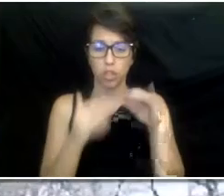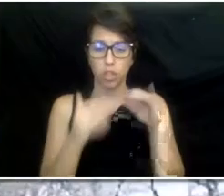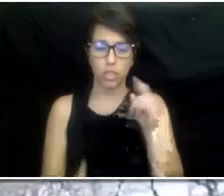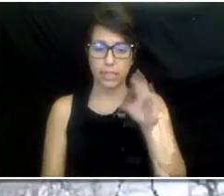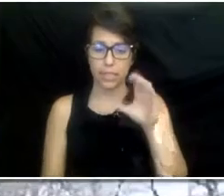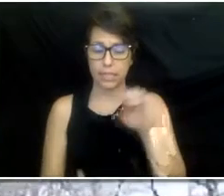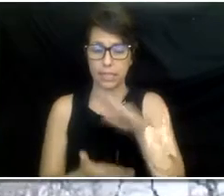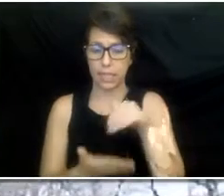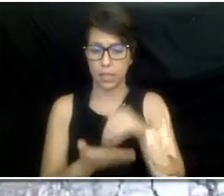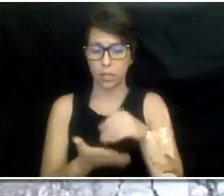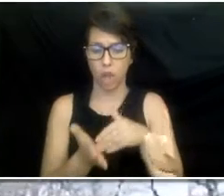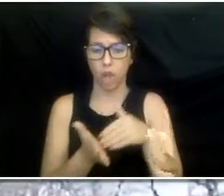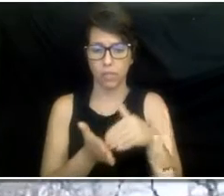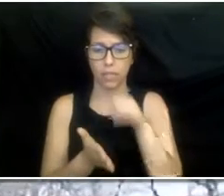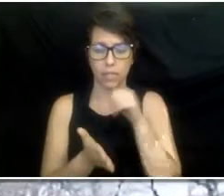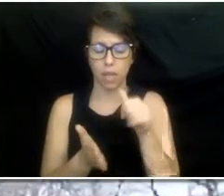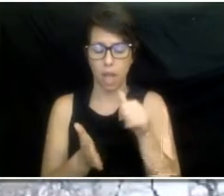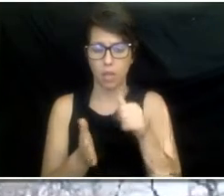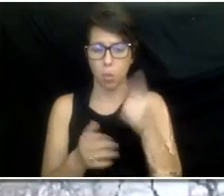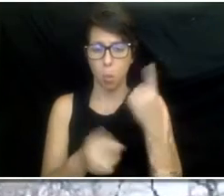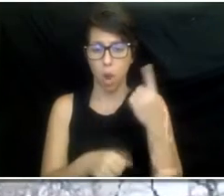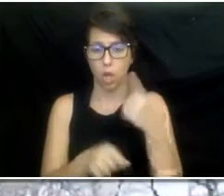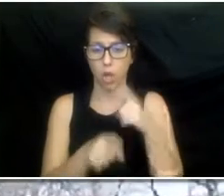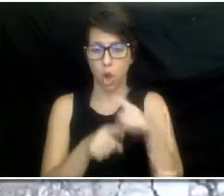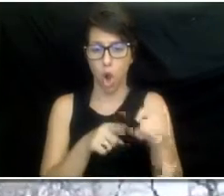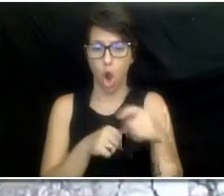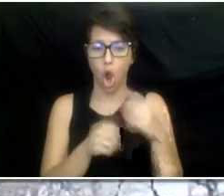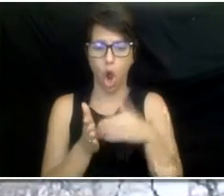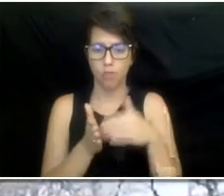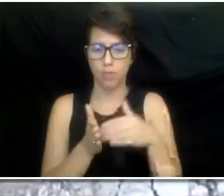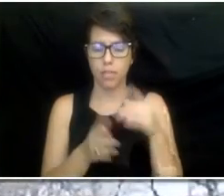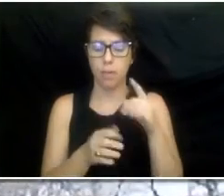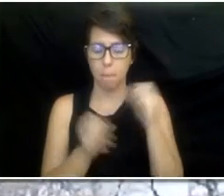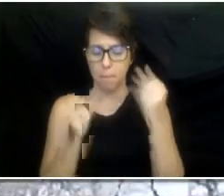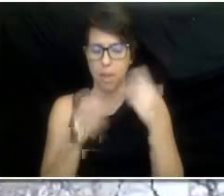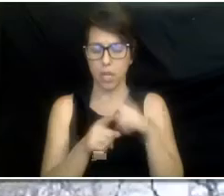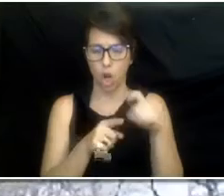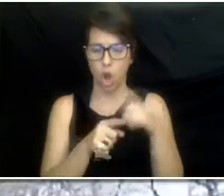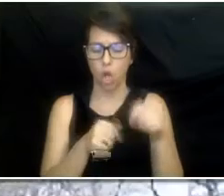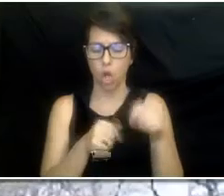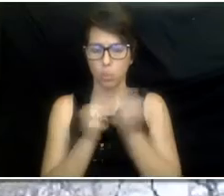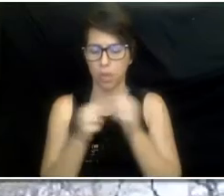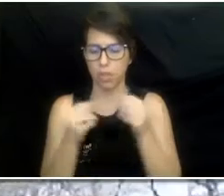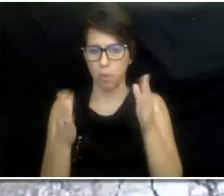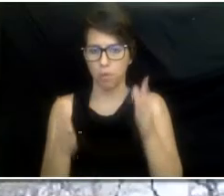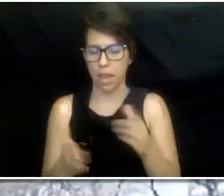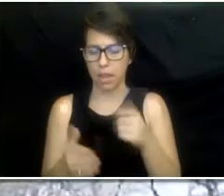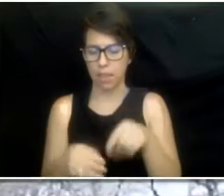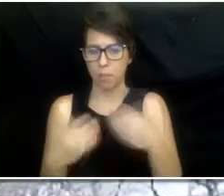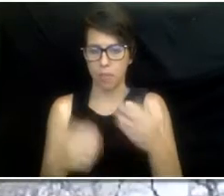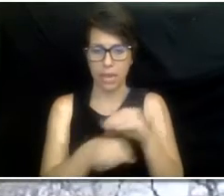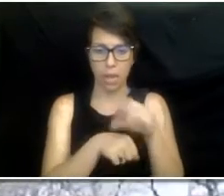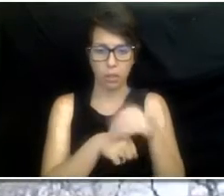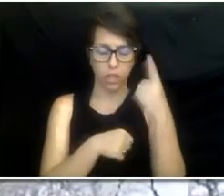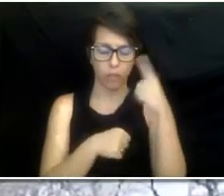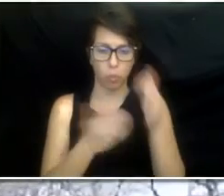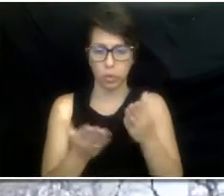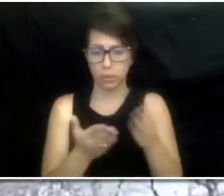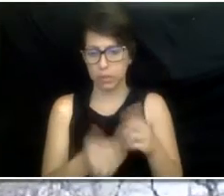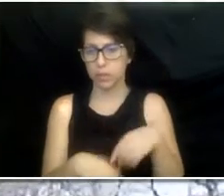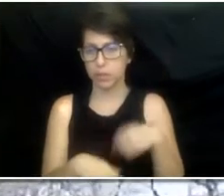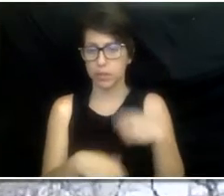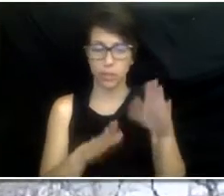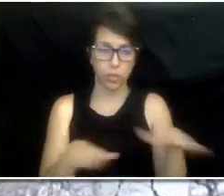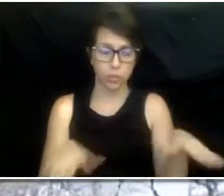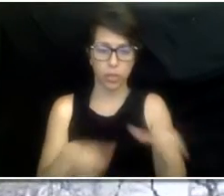only need us once sometimes they need us multiple times we go at the direction of survivors that is the model that